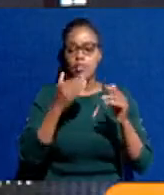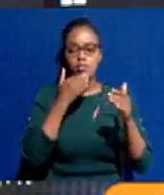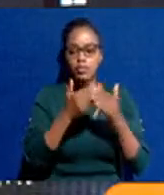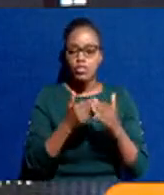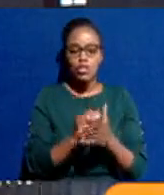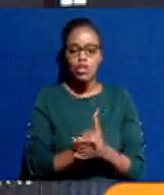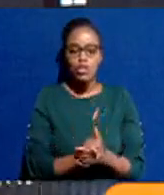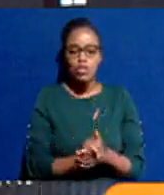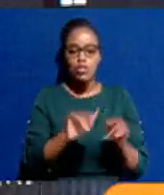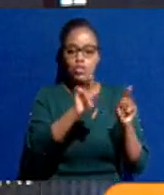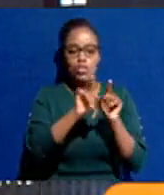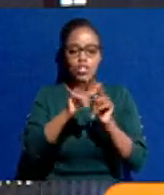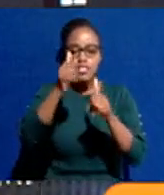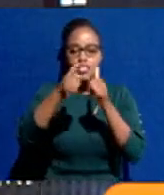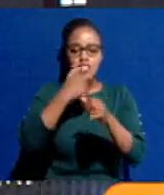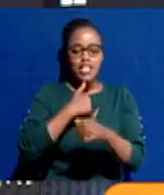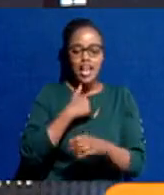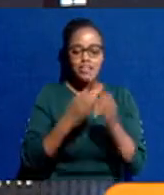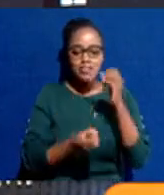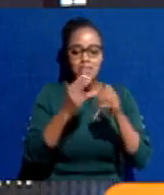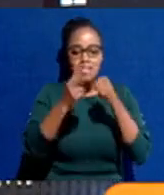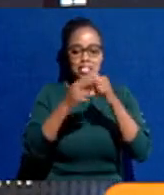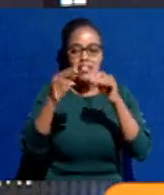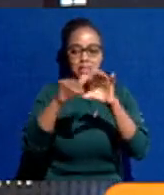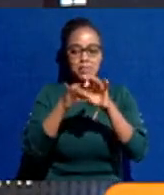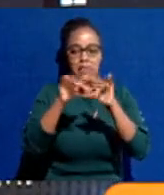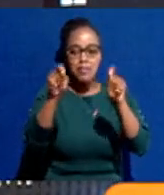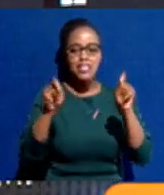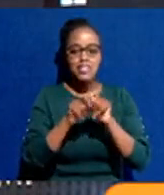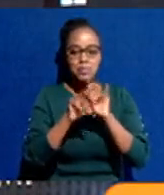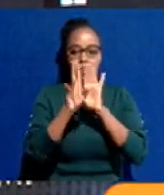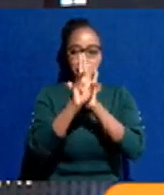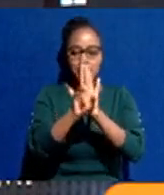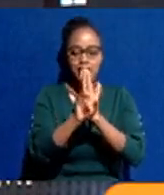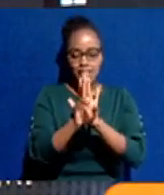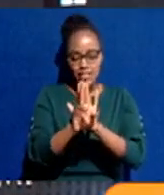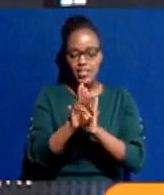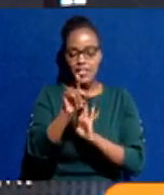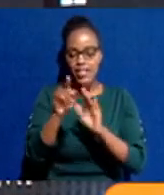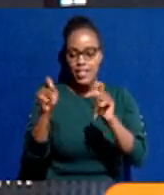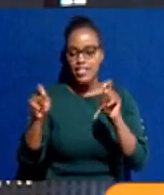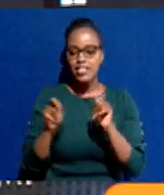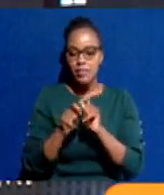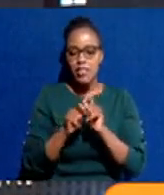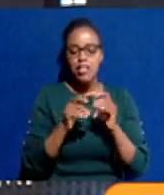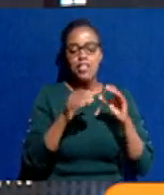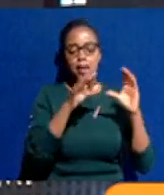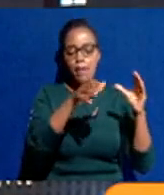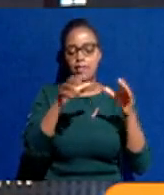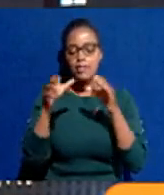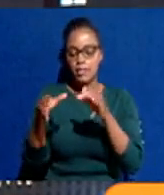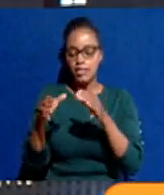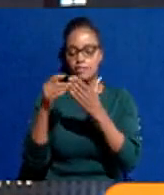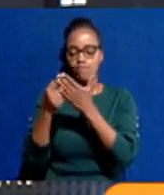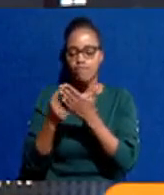The Kenya Kwanza Alliance has unveiled its 7-member team set to represent the alliance in the bipartisan talks.